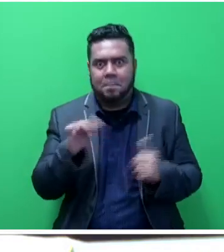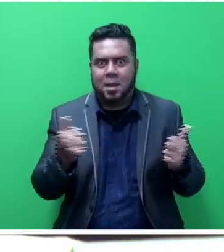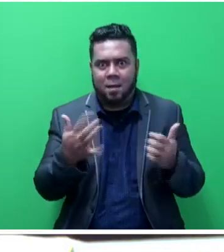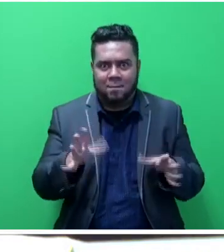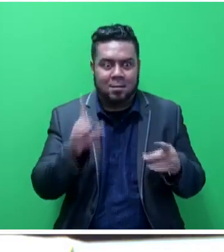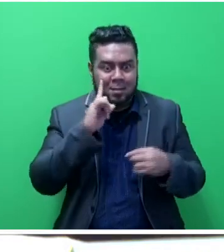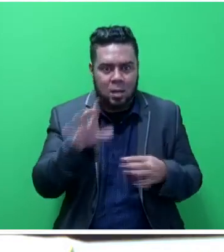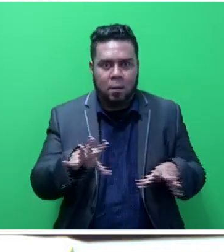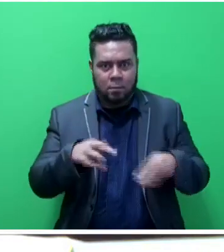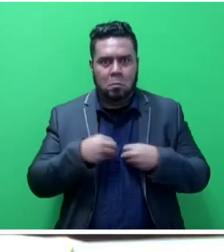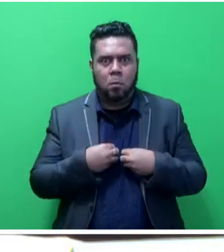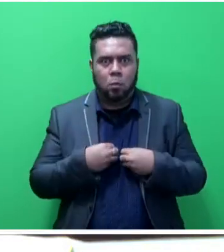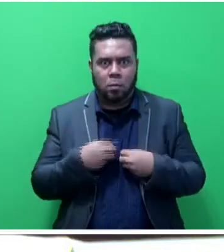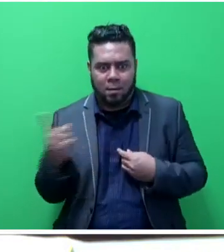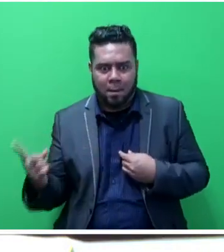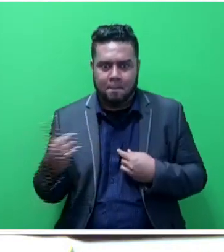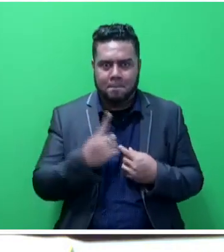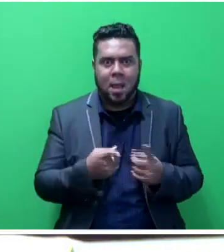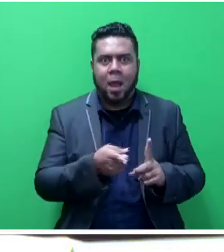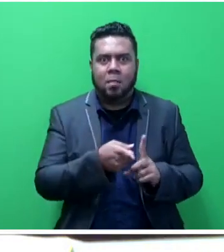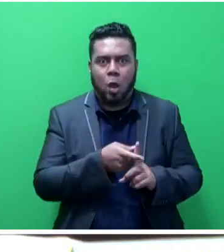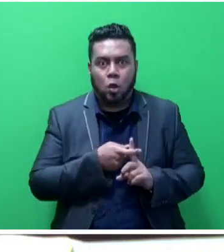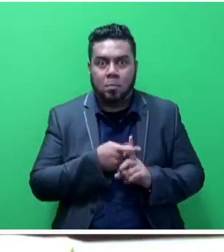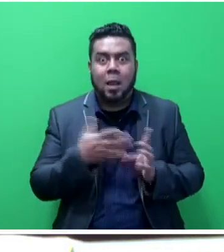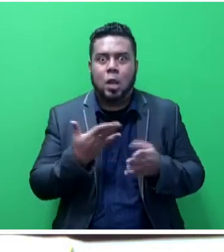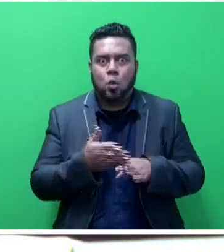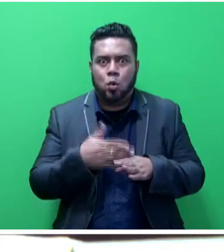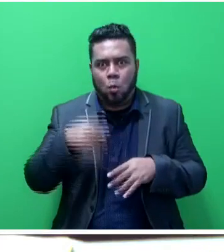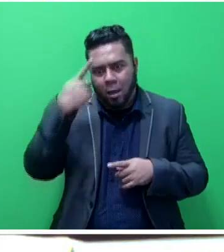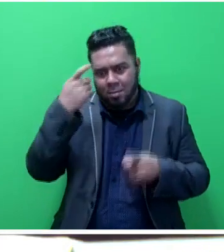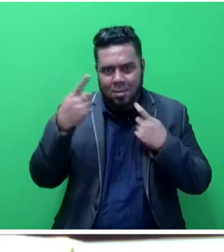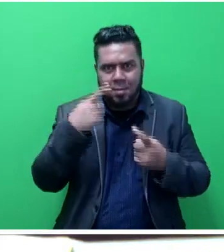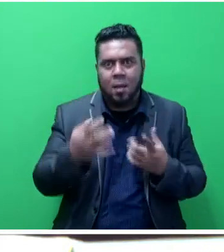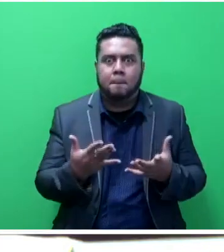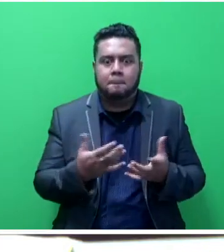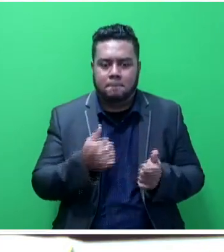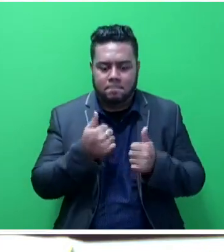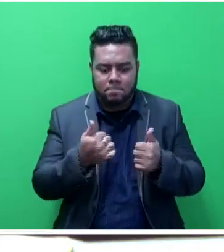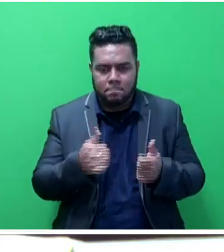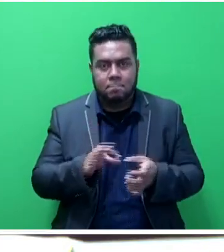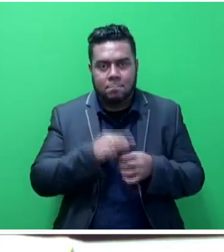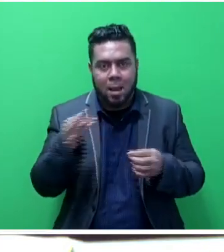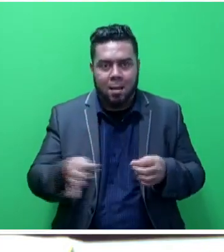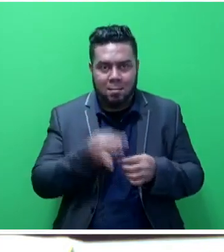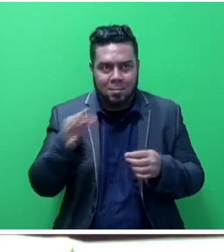have seen that they are coming forward to adopt new varieties, high-yielding, pest-resistant varieties of crop,